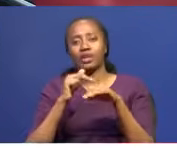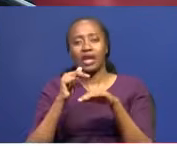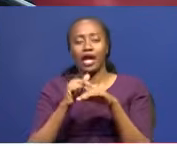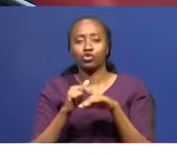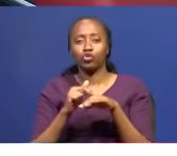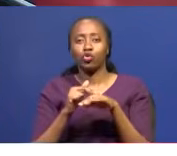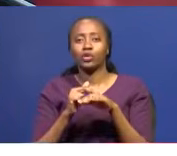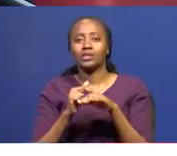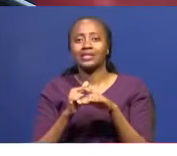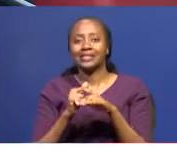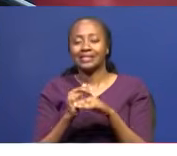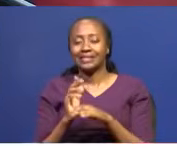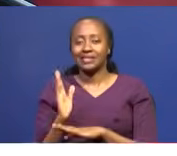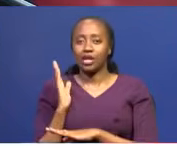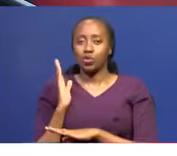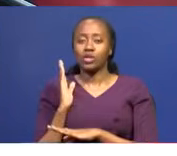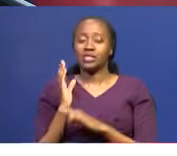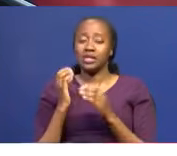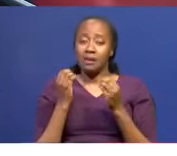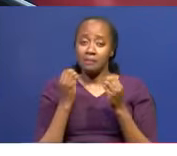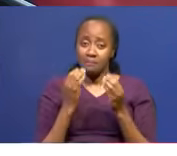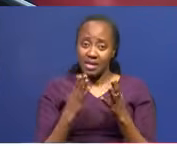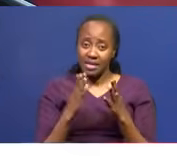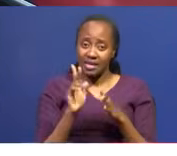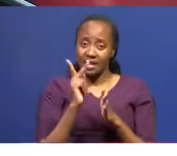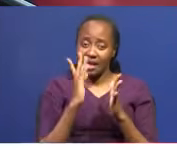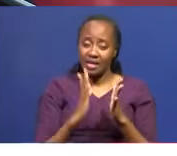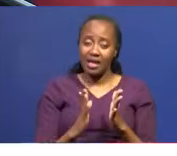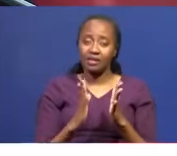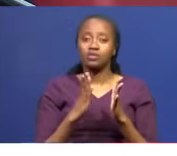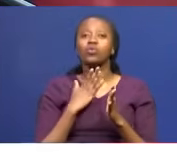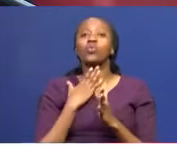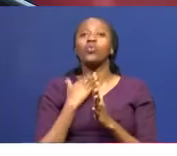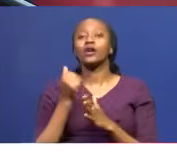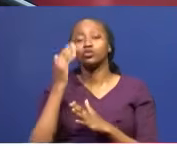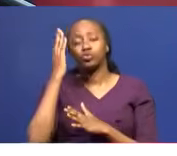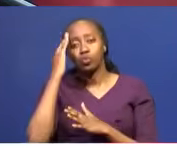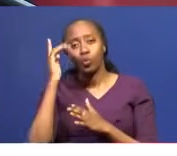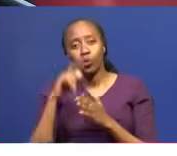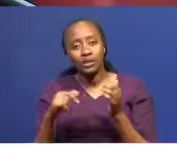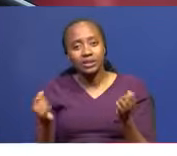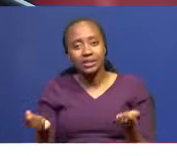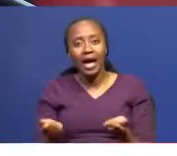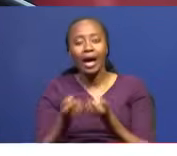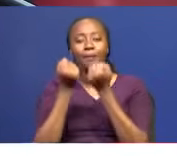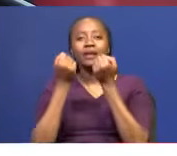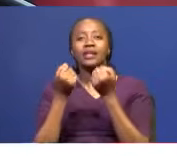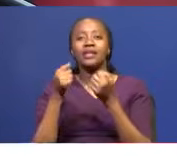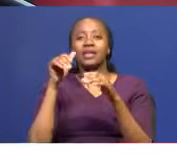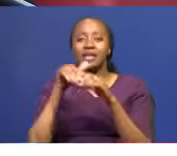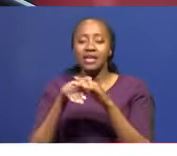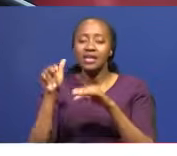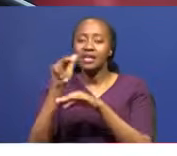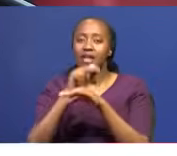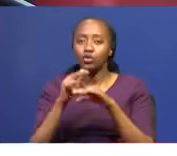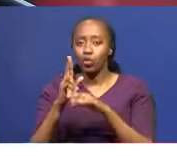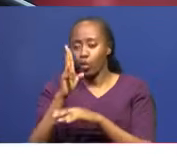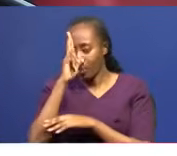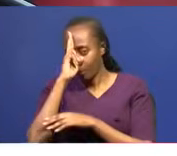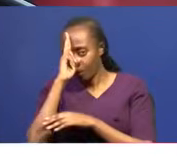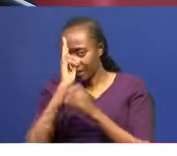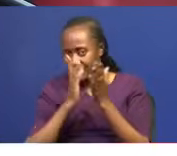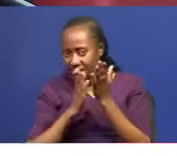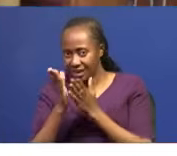really want to know the many things, the many issues that have been happening between the National Police Service and